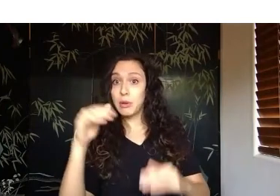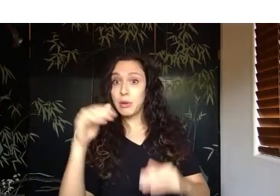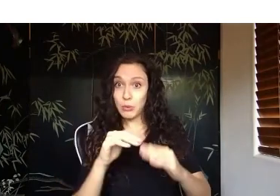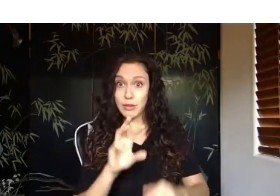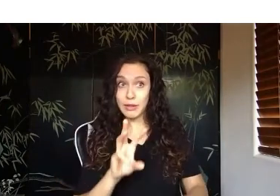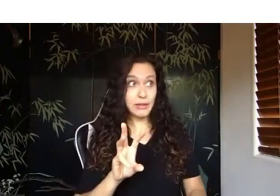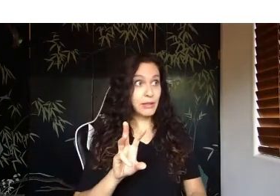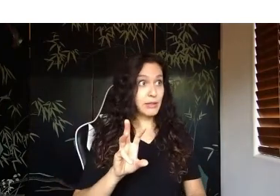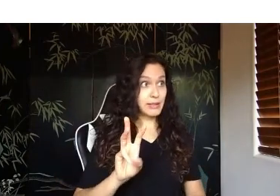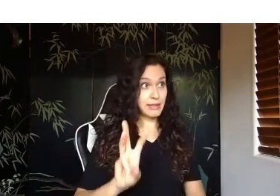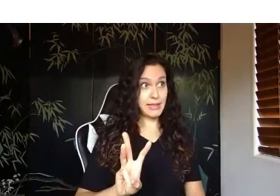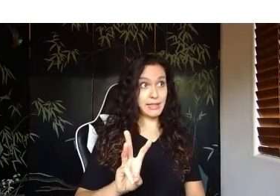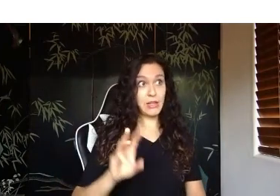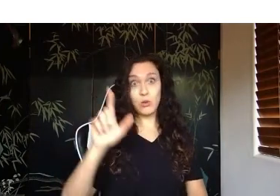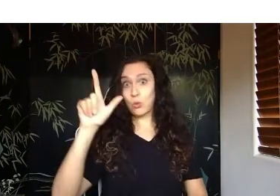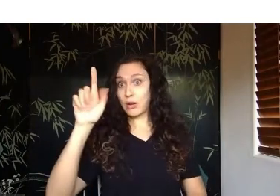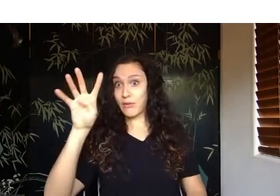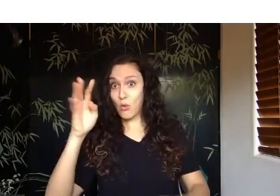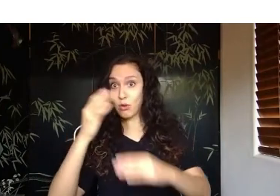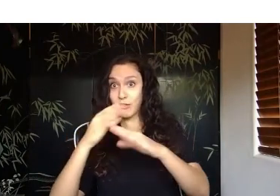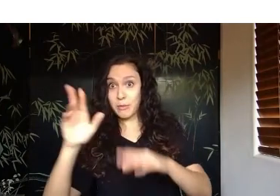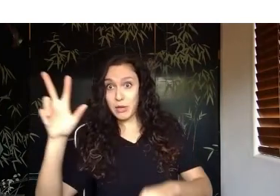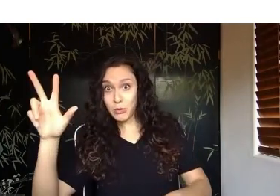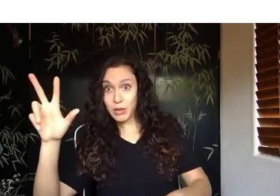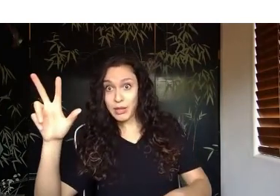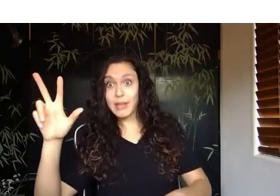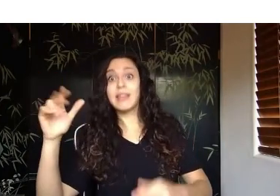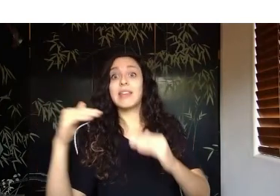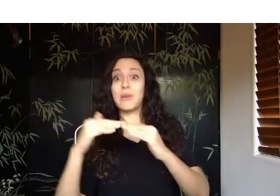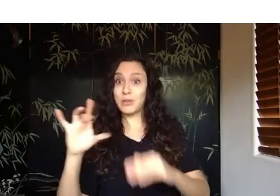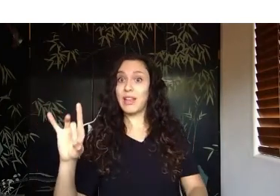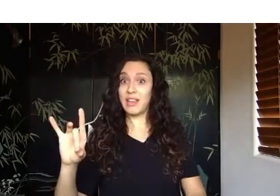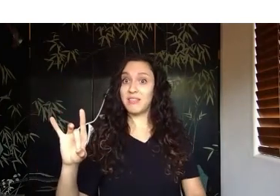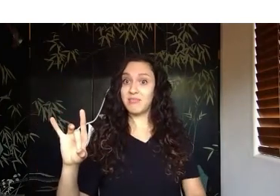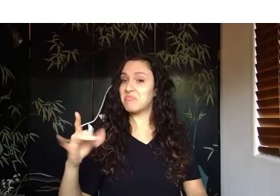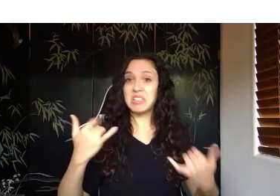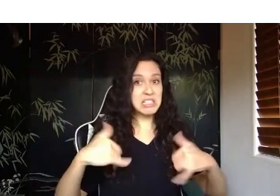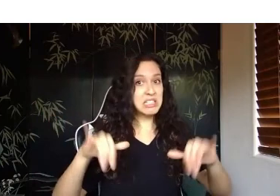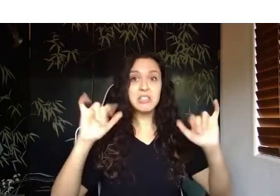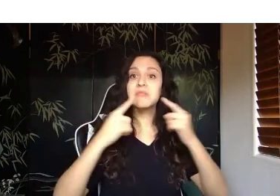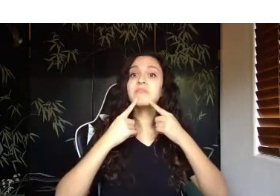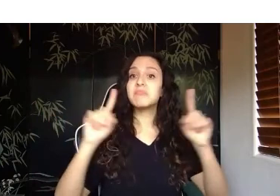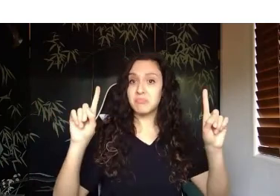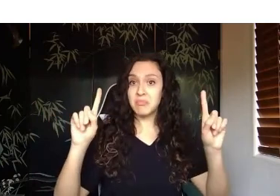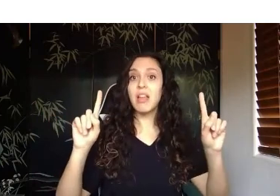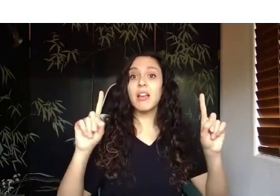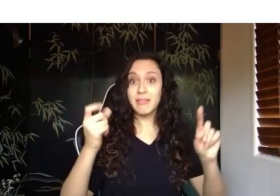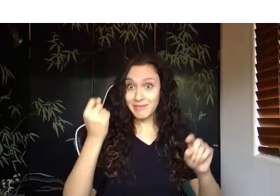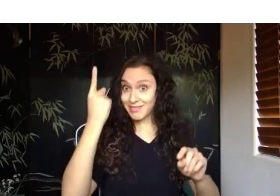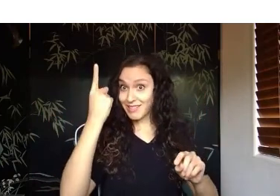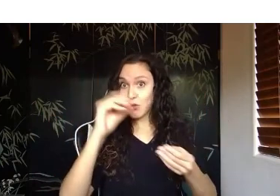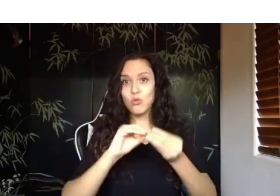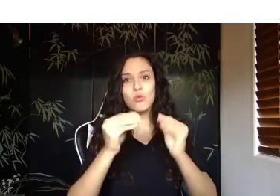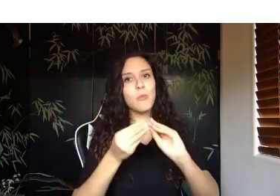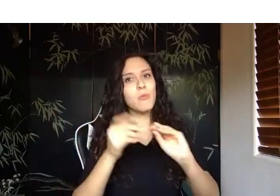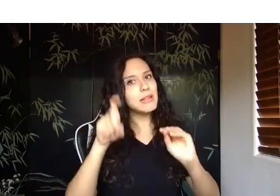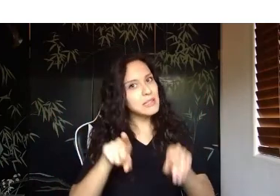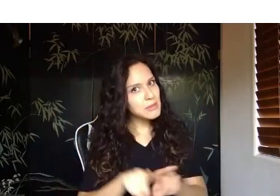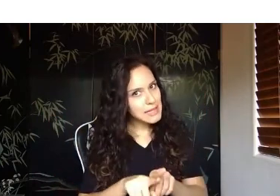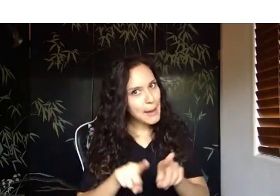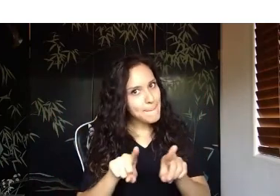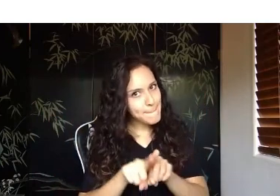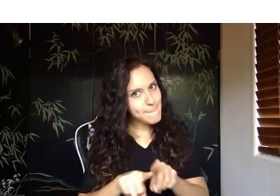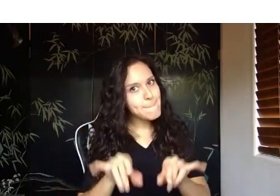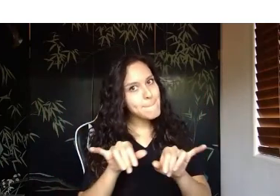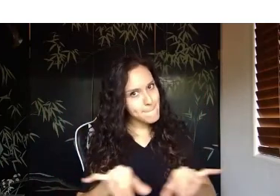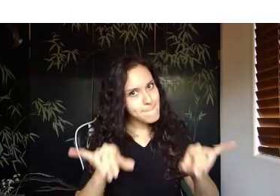Yep. 18 divided by 3 equals 6. 24 divided by 3 equals 8. That still works. Okay, as long as it's